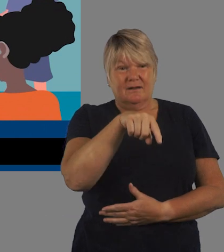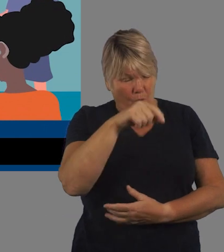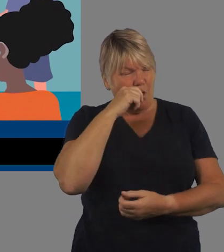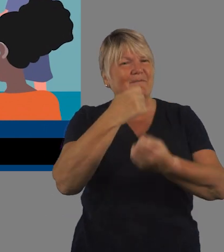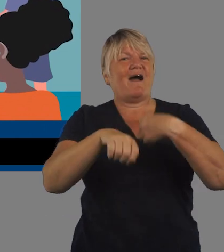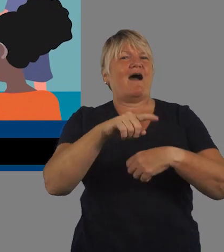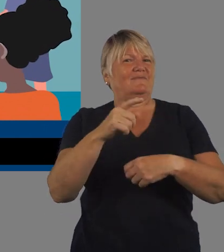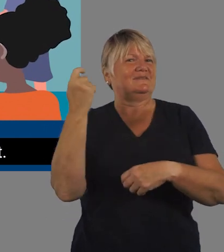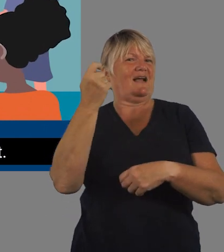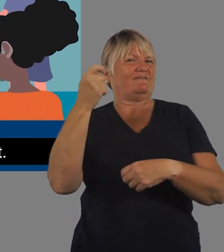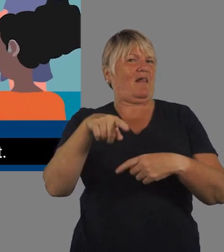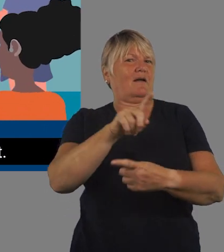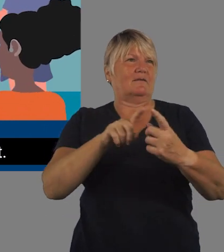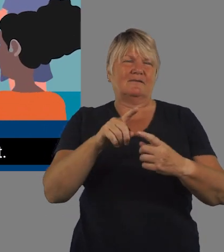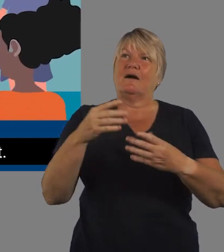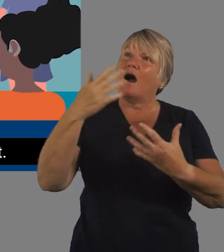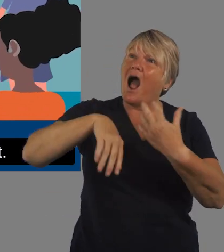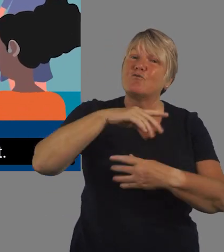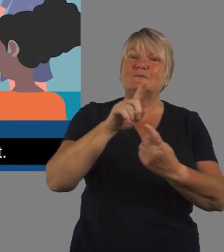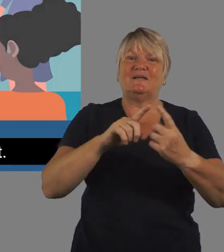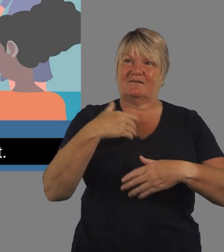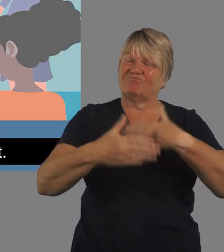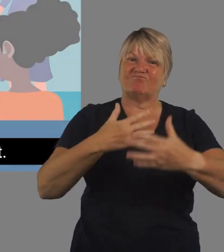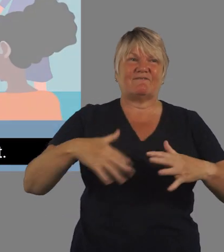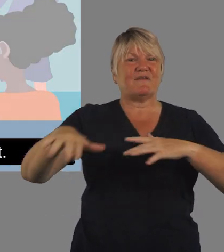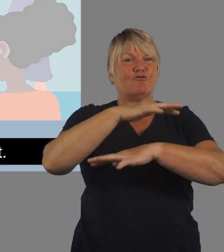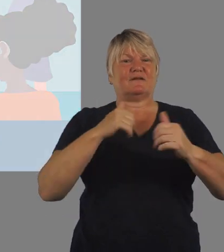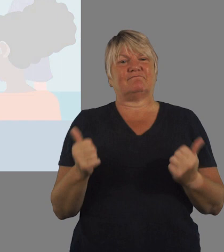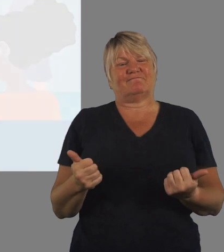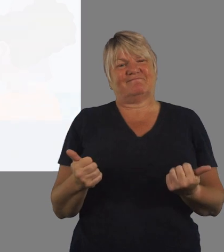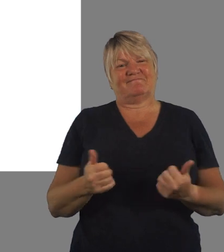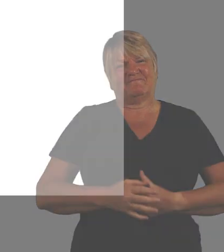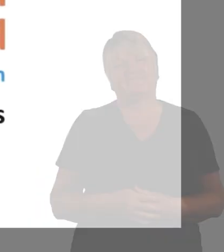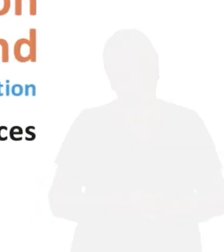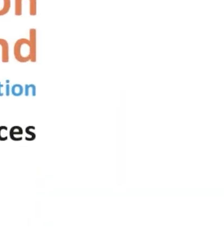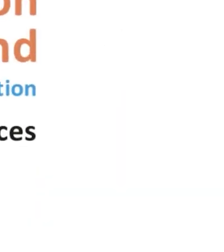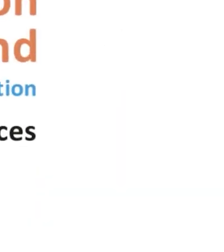to a much more successful and accessible remote or hybrid meeting environment.